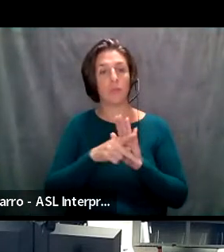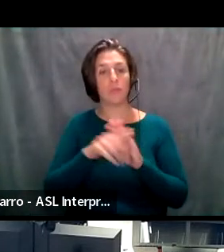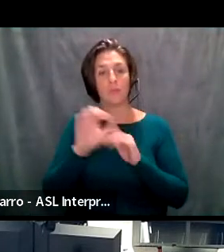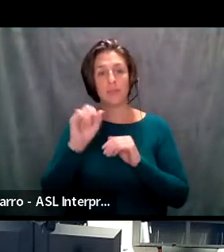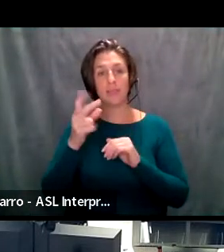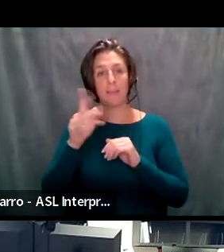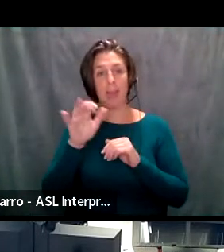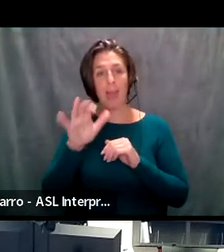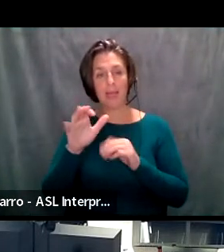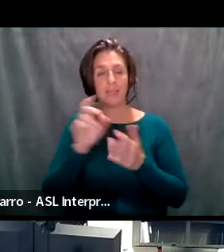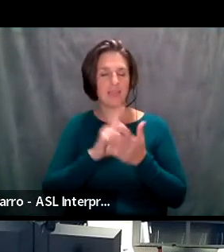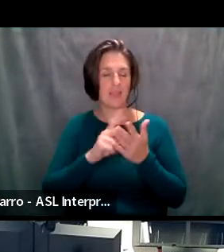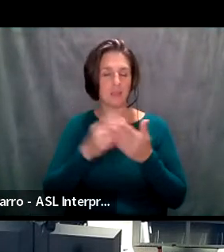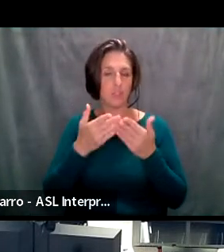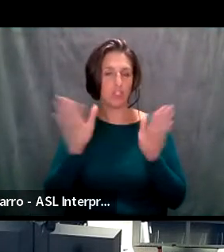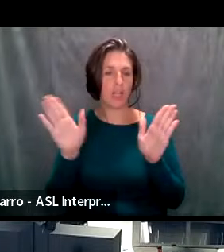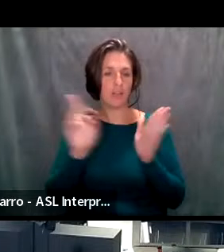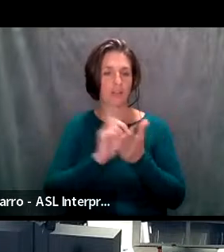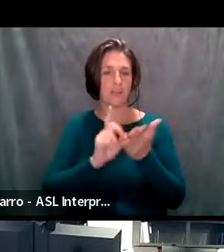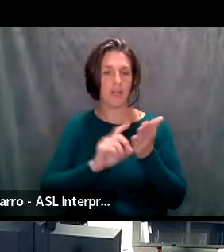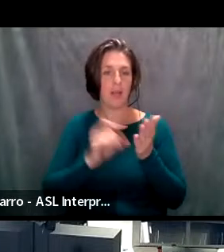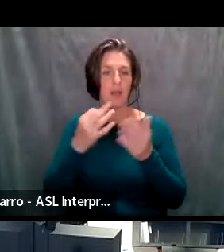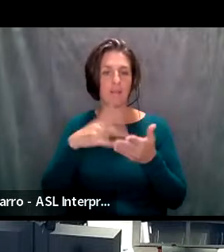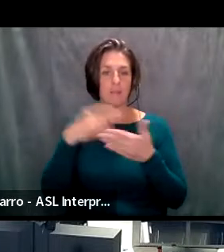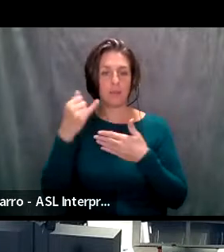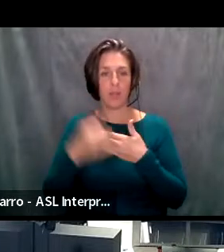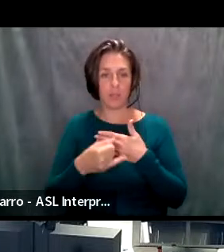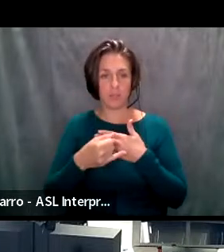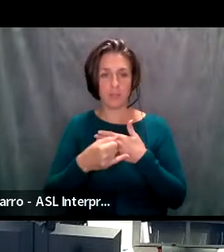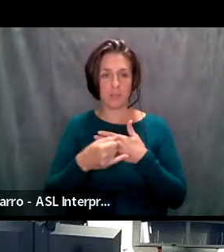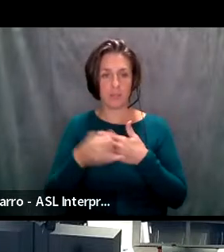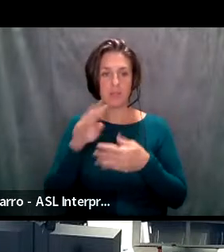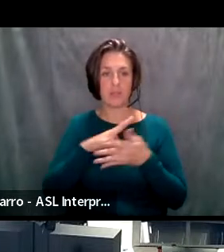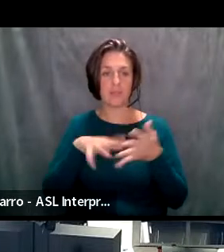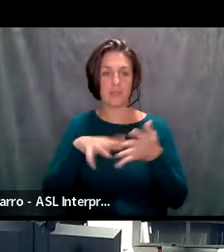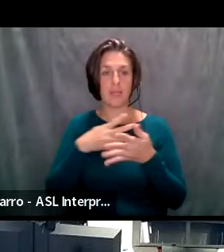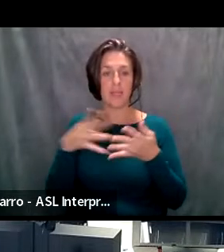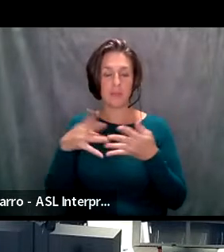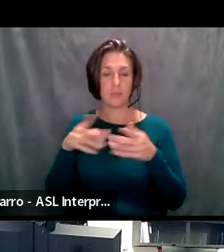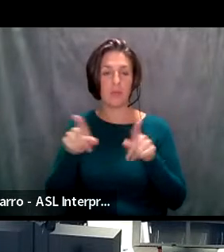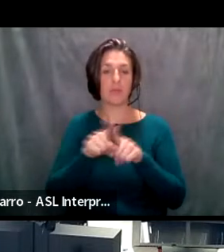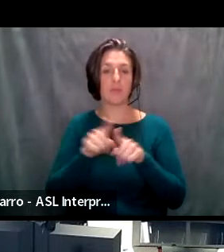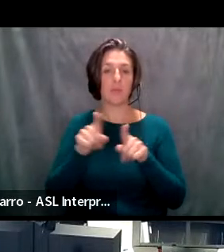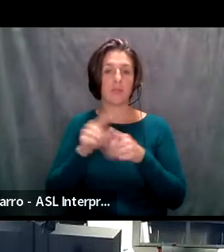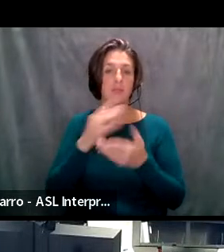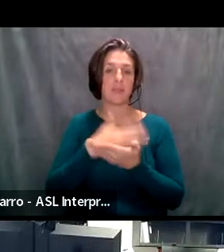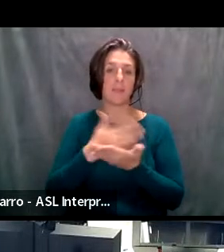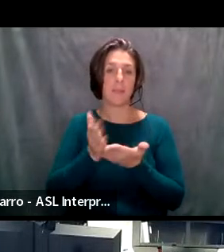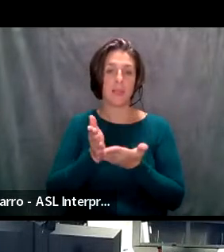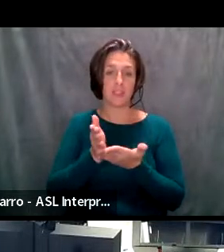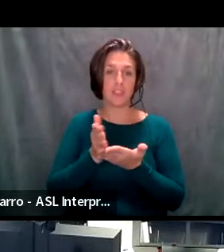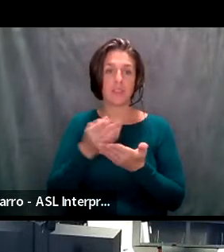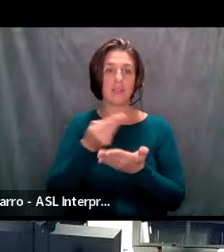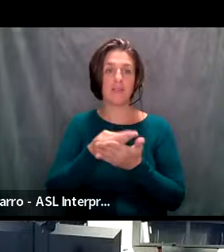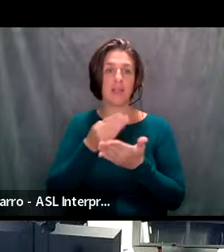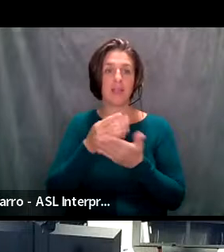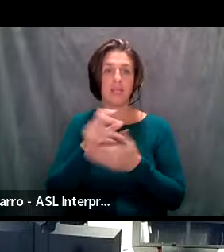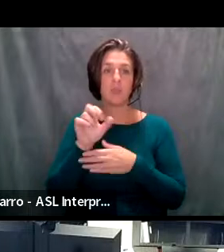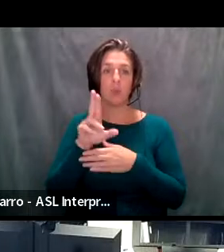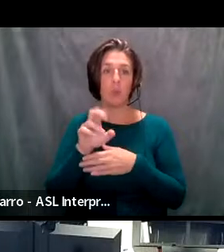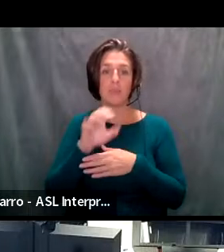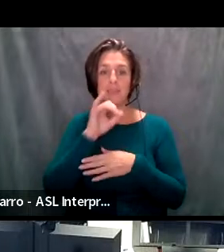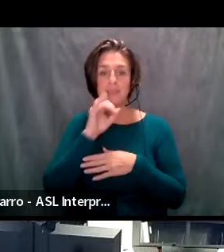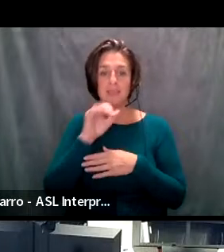is the general design of the project, the schedule, as well as the budget. The funding source is Measure